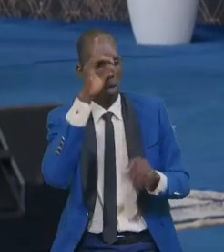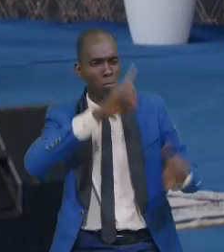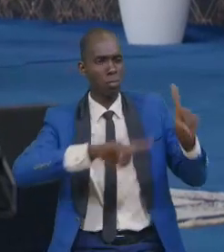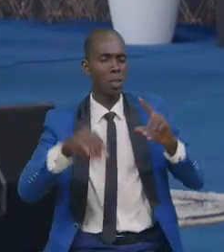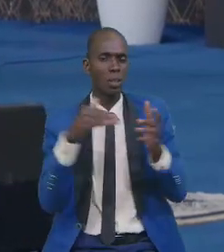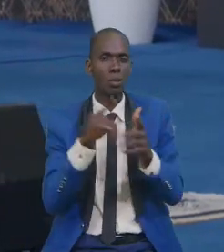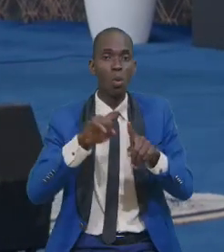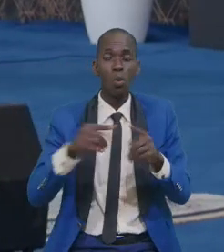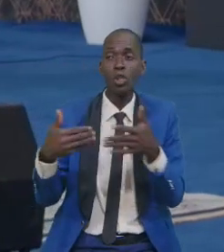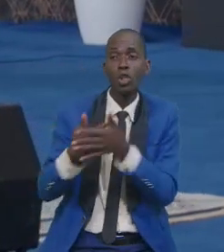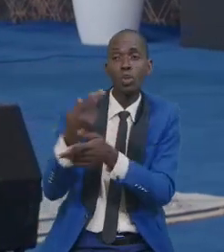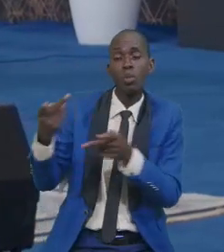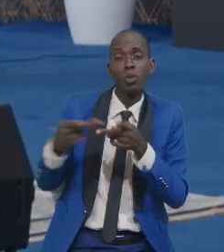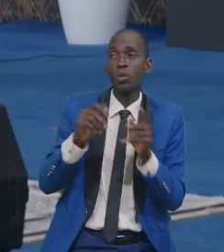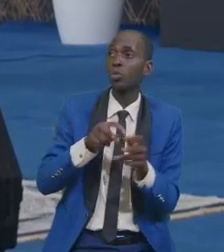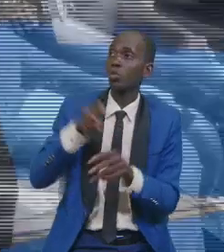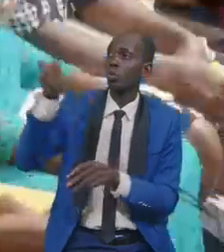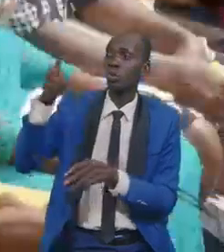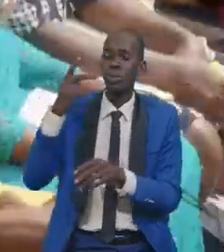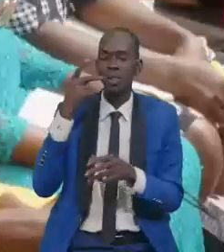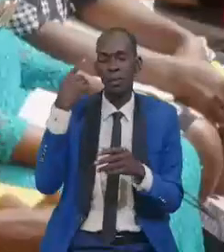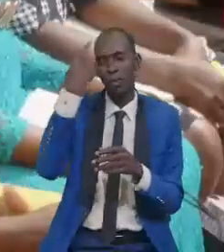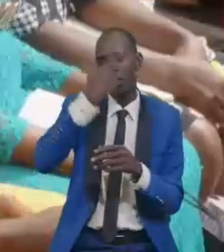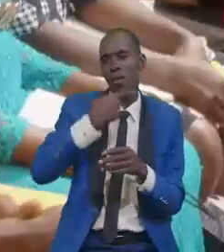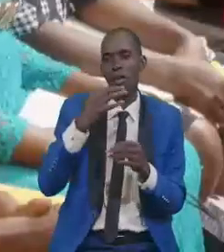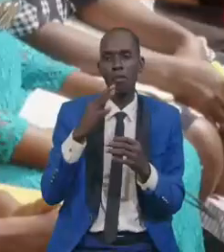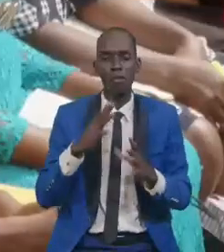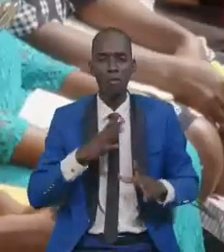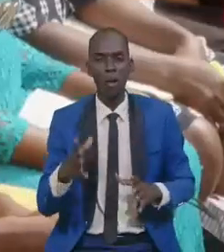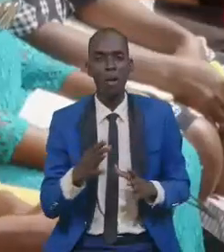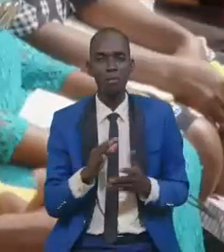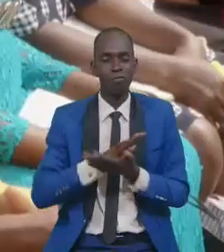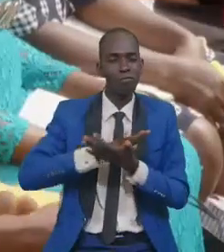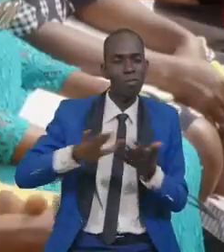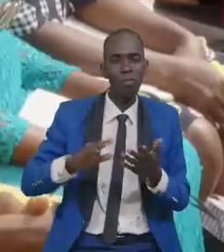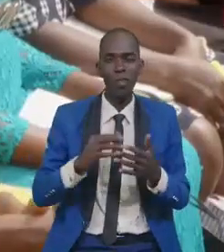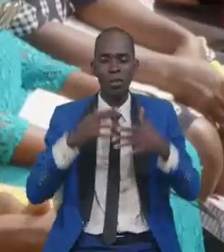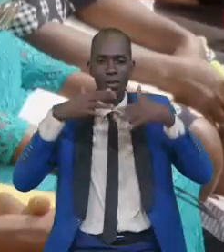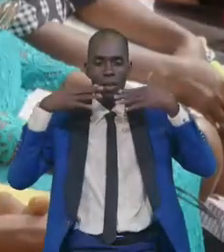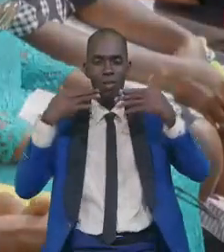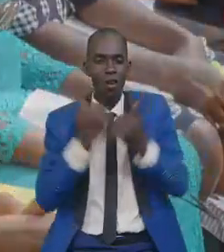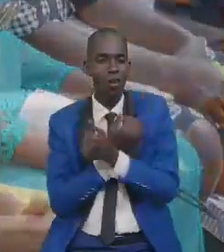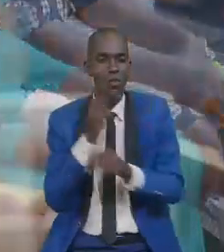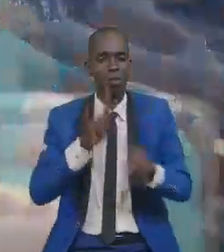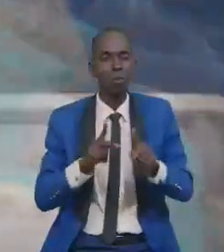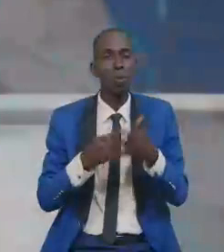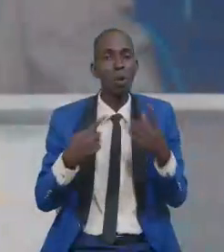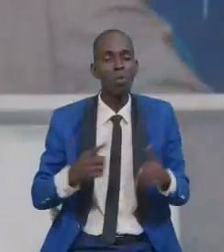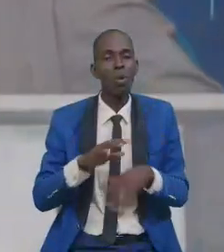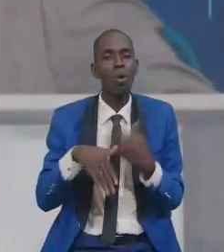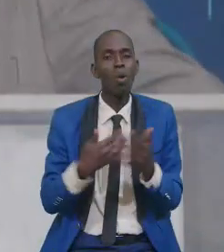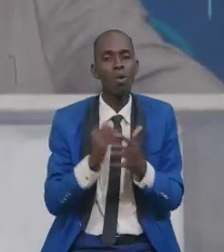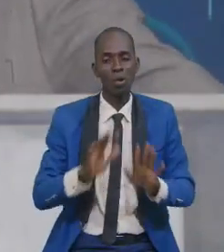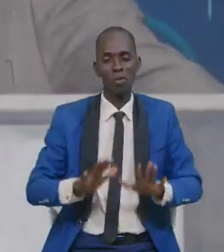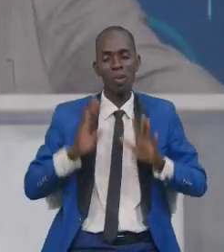people, all your fears are gone. I invite you to come to the presence of Christ and to